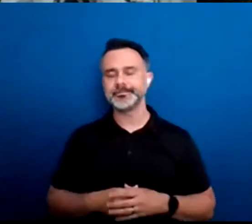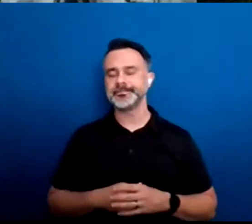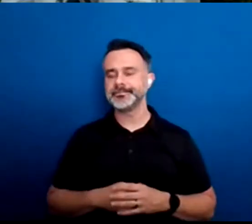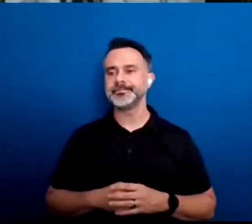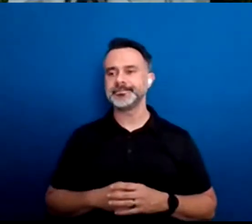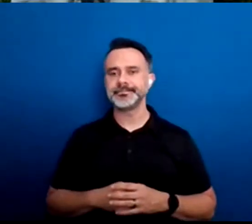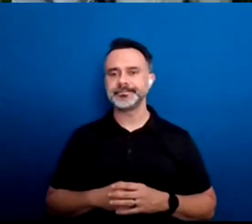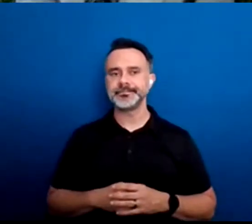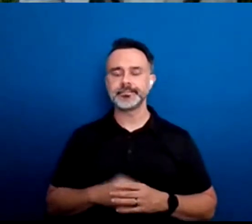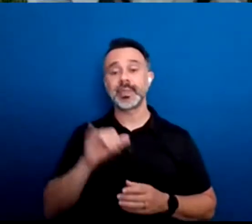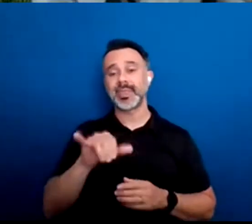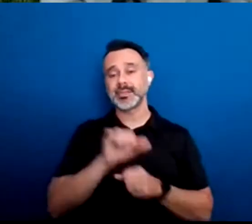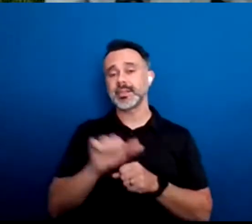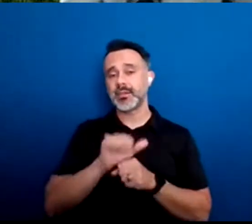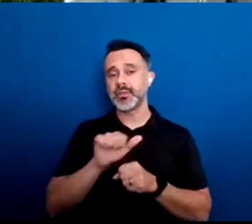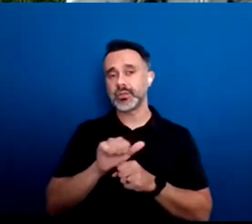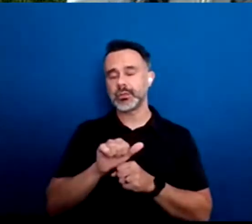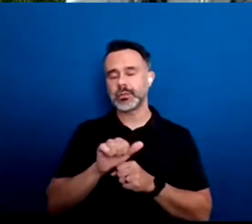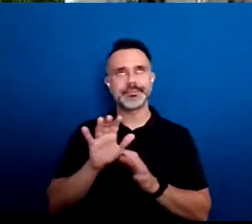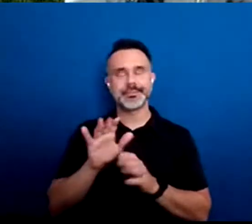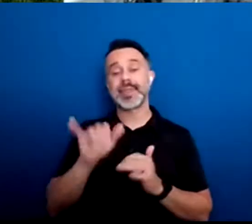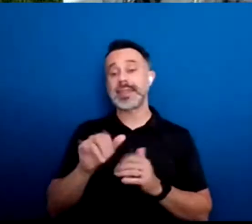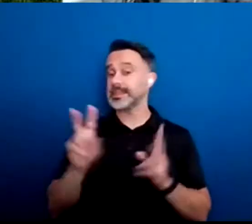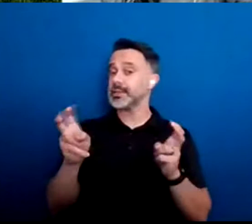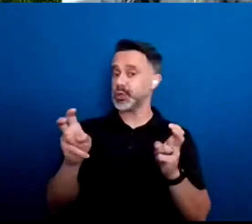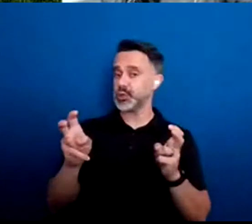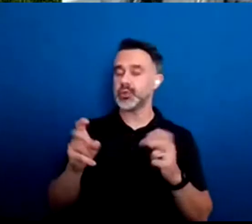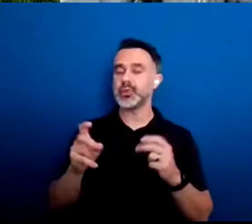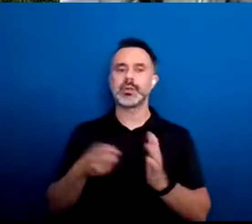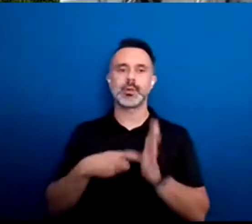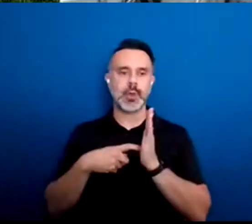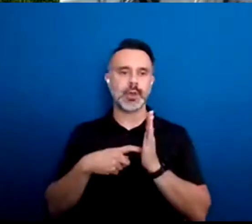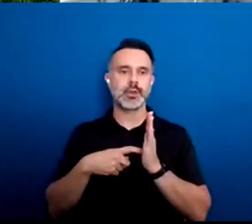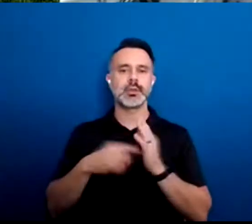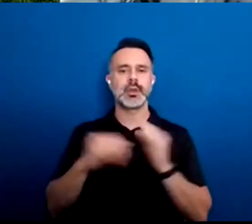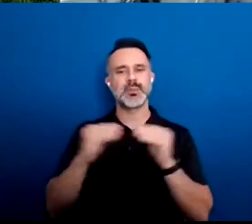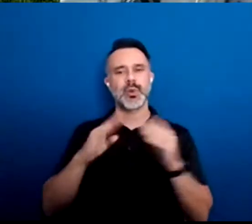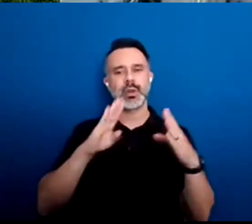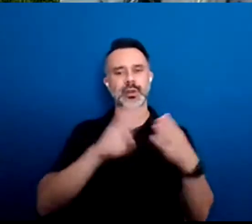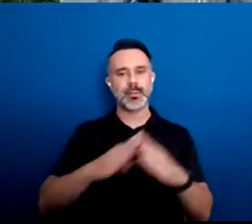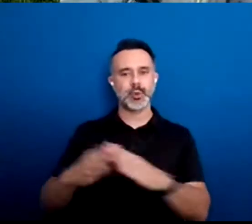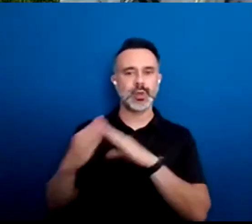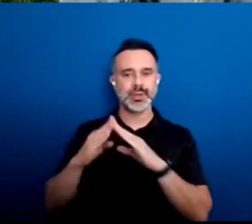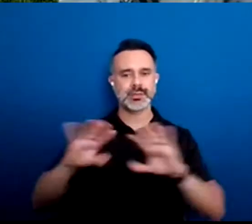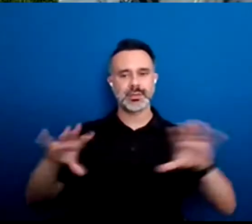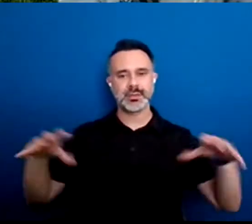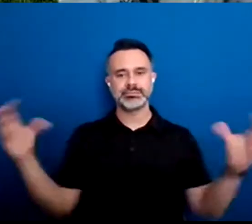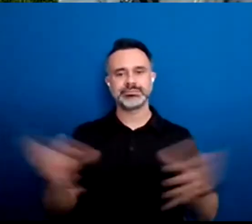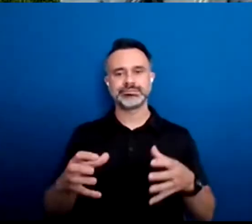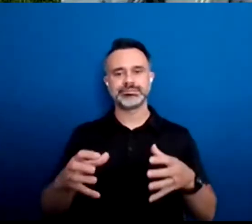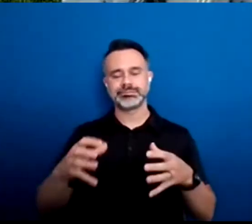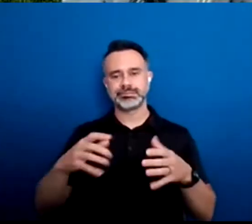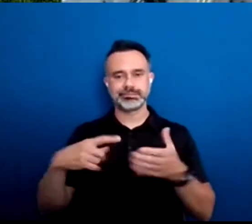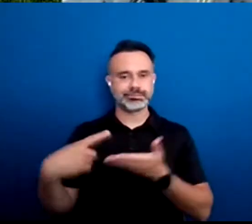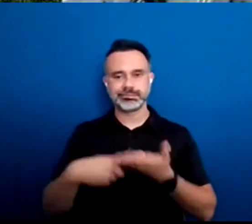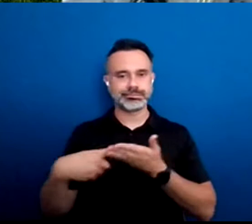effort or an issue that requires the entire community to come together to find solutions. It can't be done by just